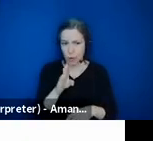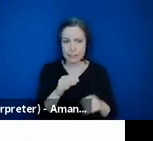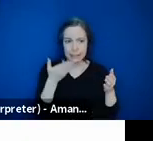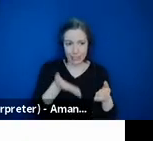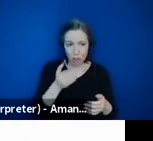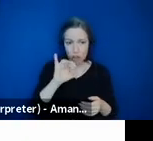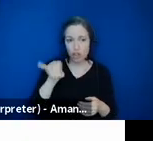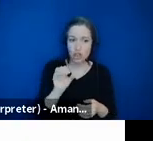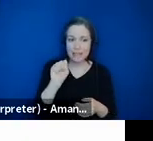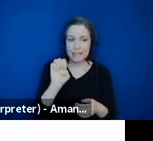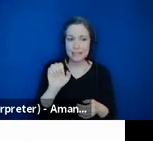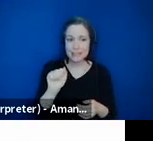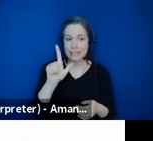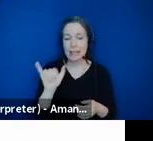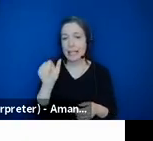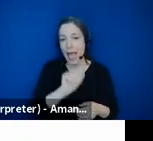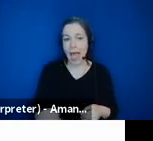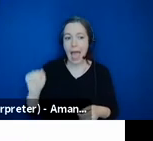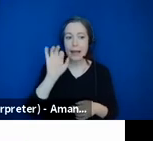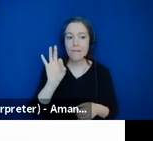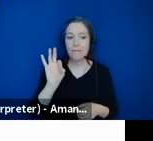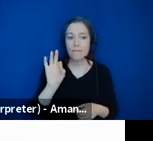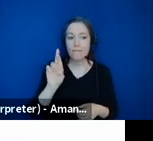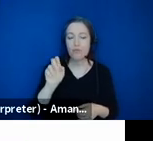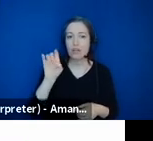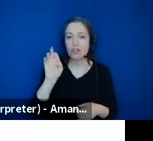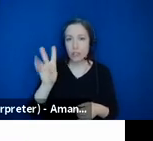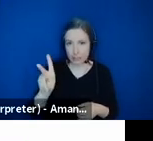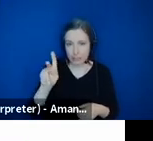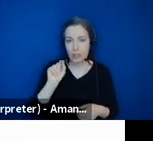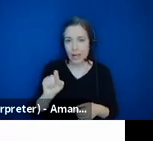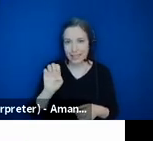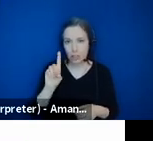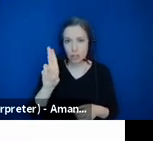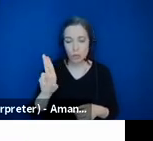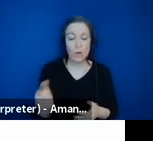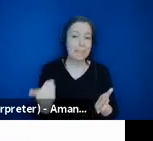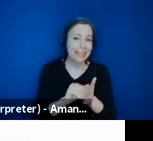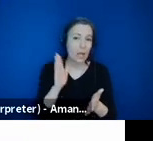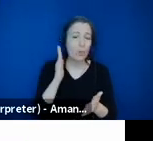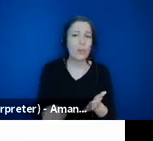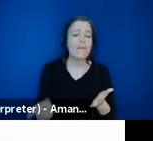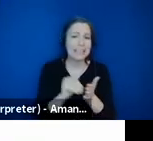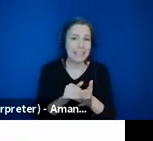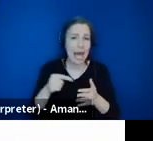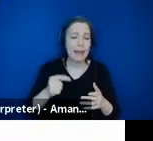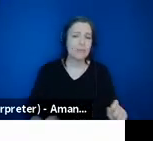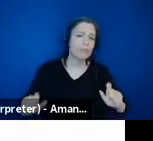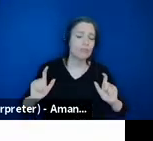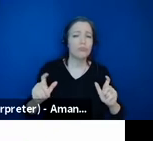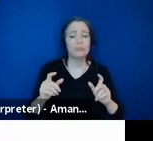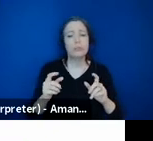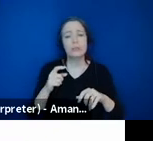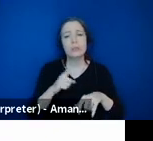on here. We're going to have another virtual information session next month on the 17th, where we're going to have the director of career